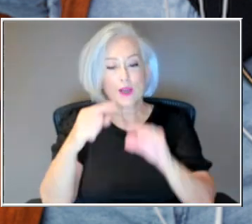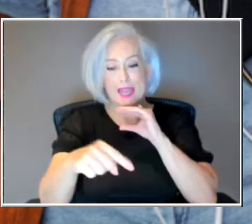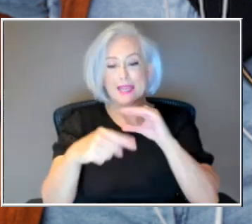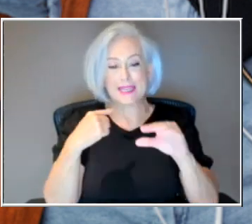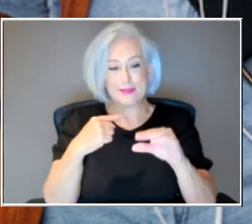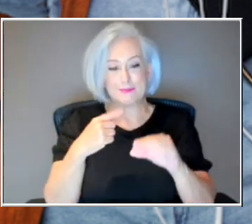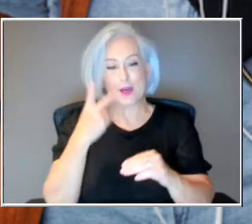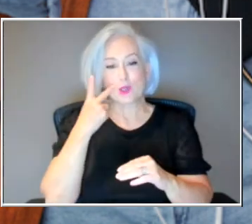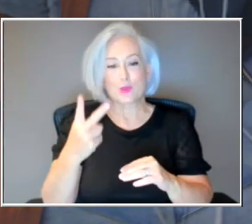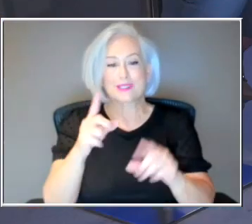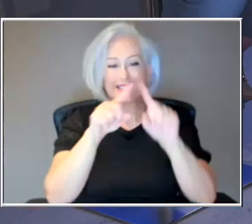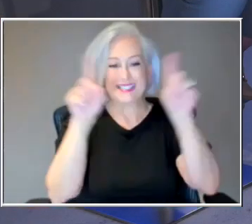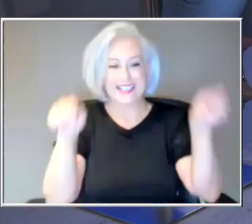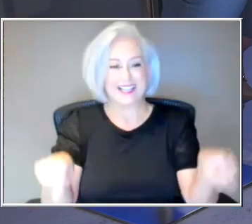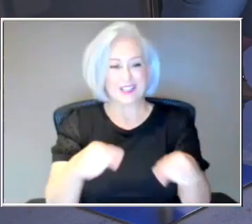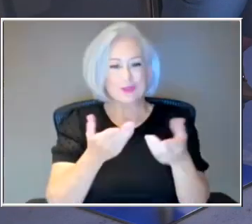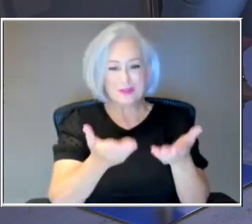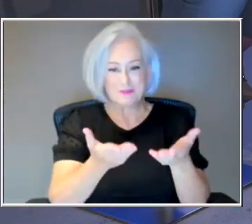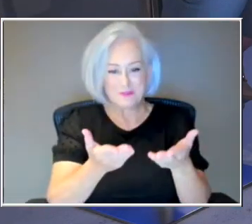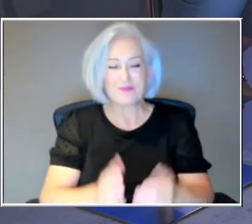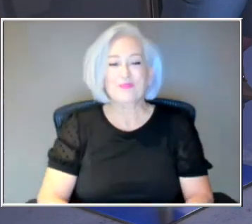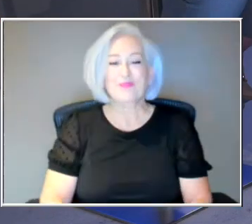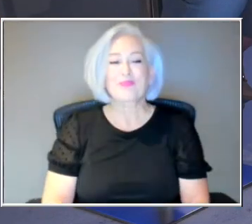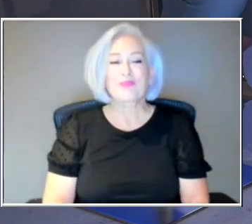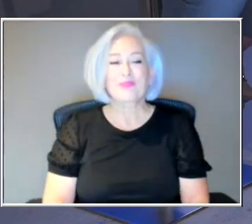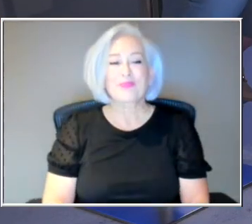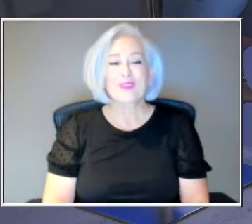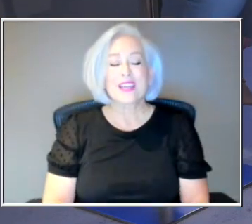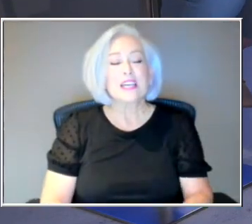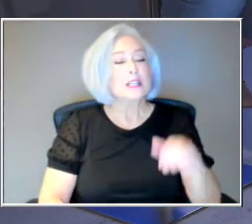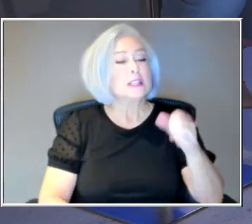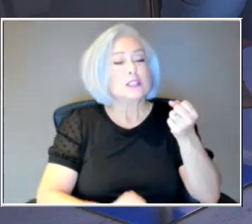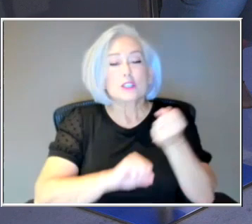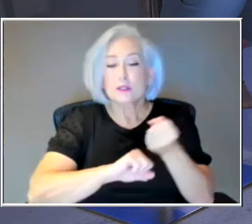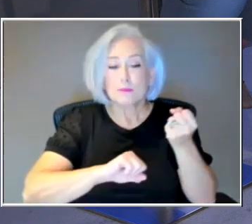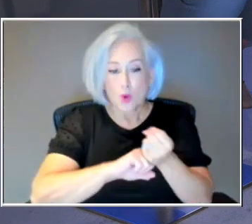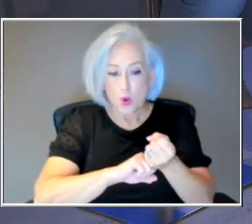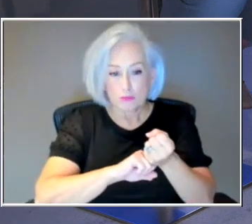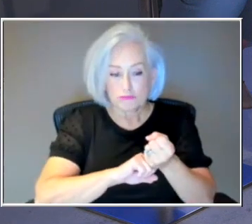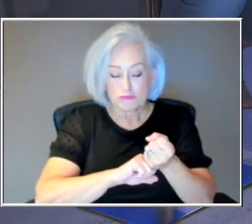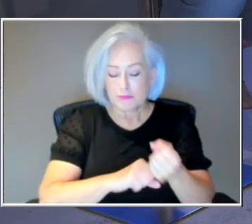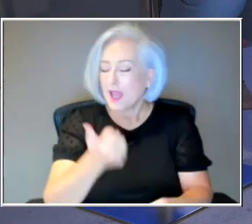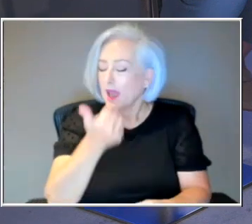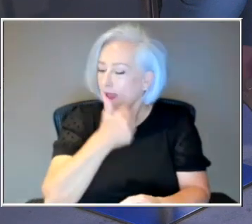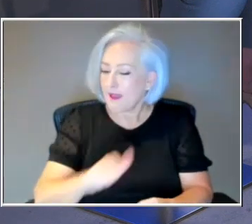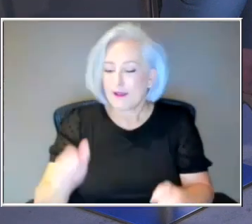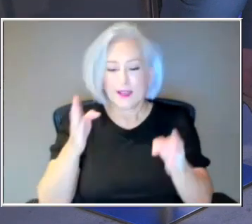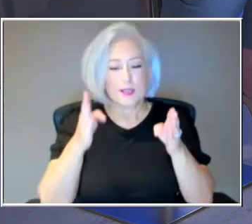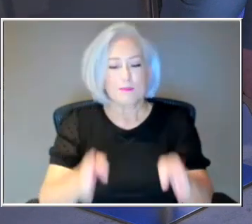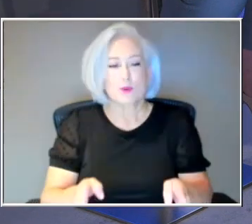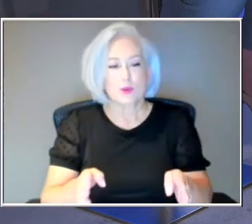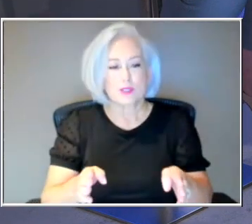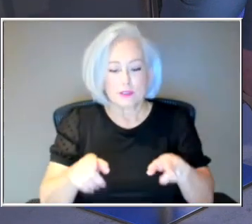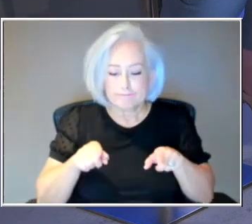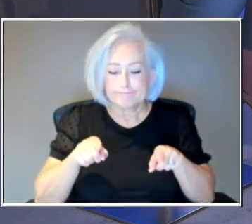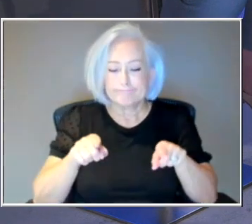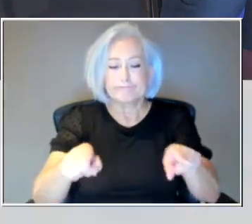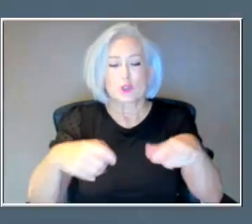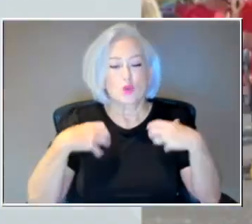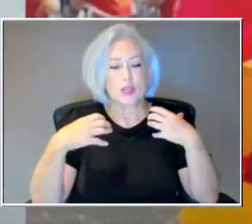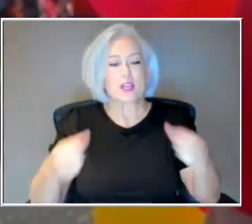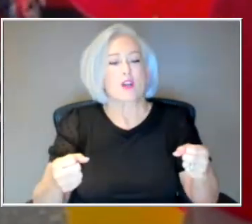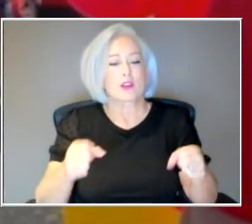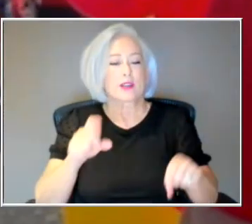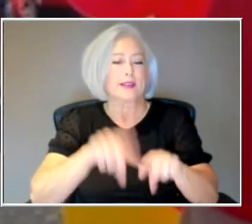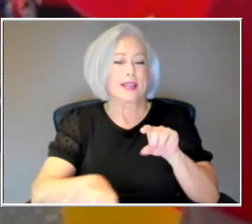screen. Let's talk about support, because anybody recovering from anything, really, you can't do it alone. So Jamie, you told us that your husband Eric has been